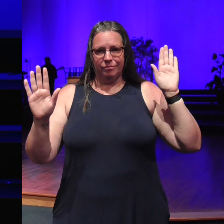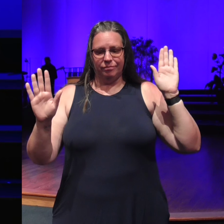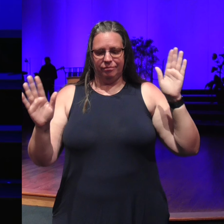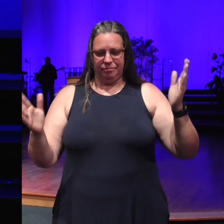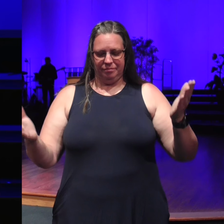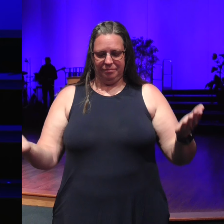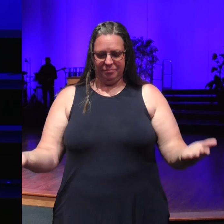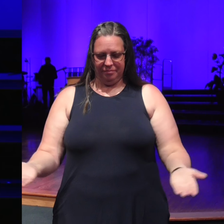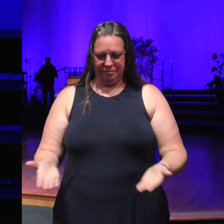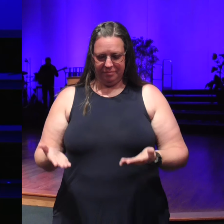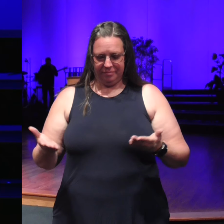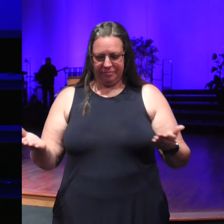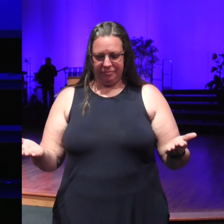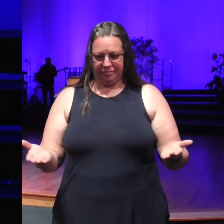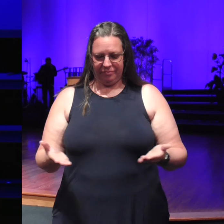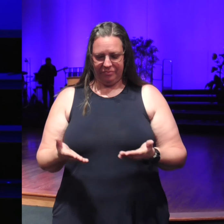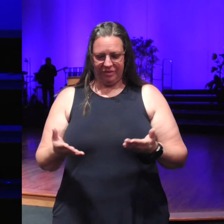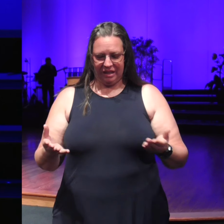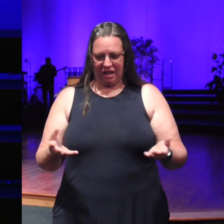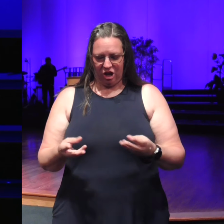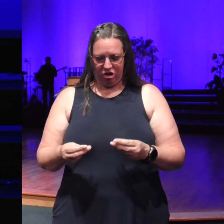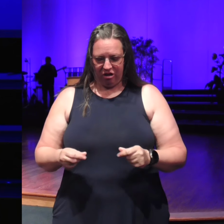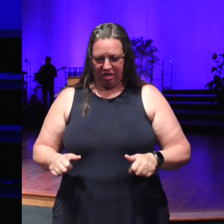ground of being.